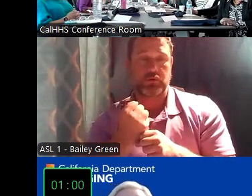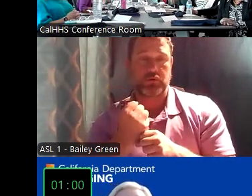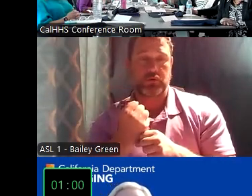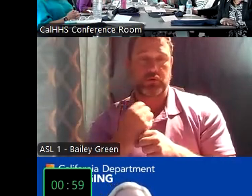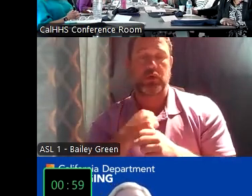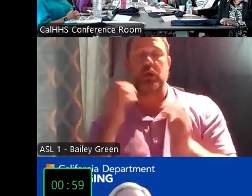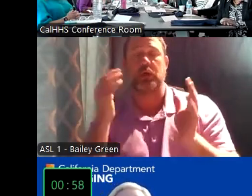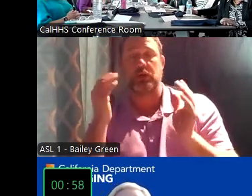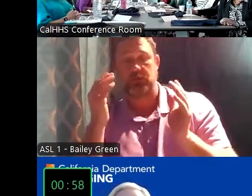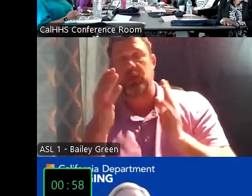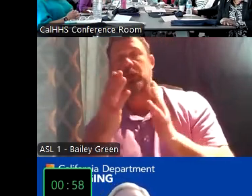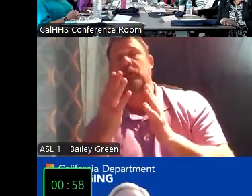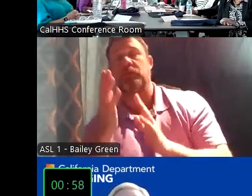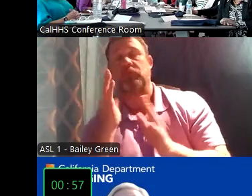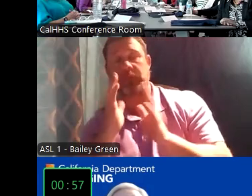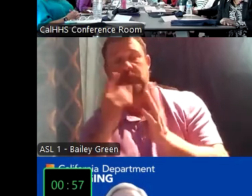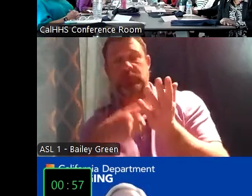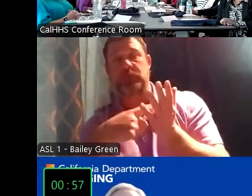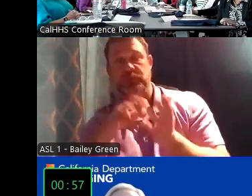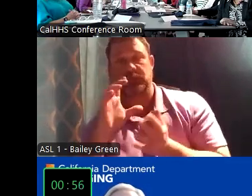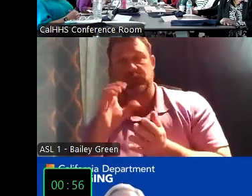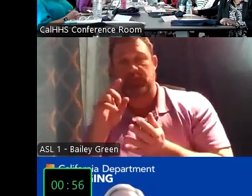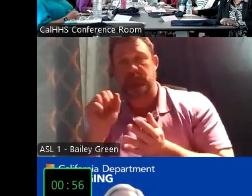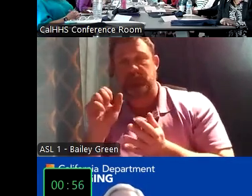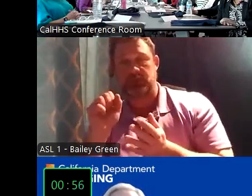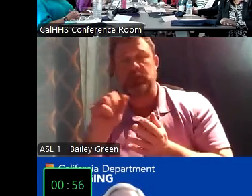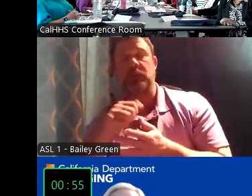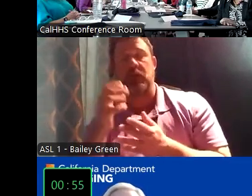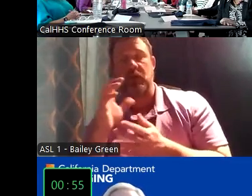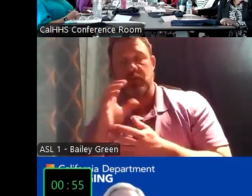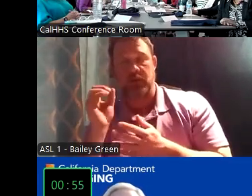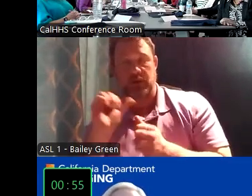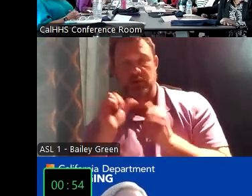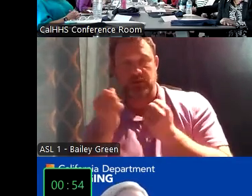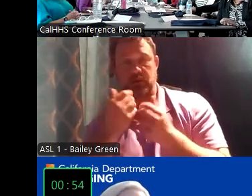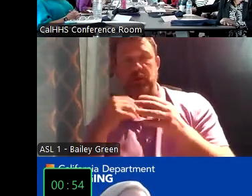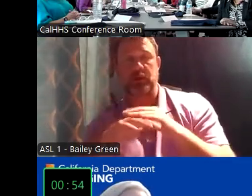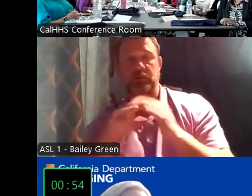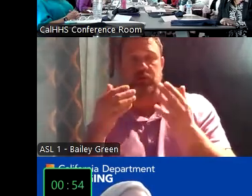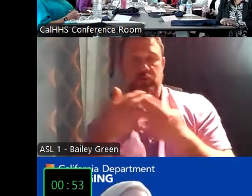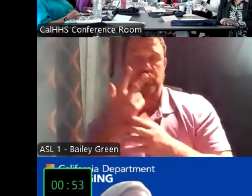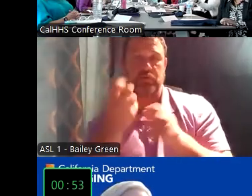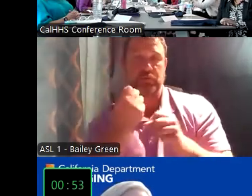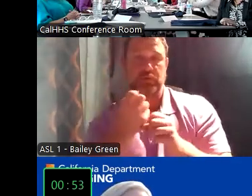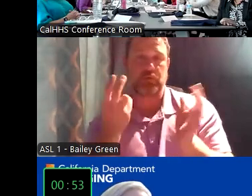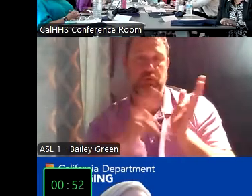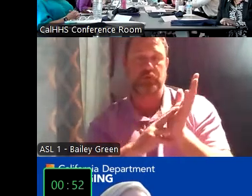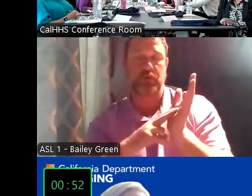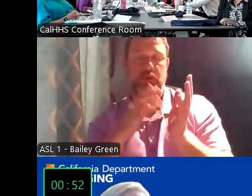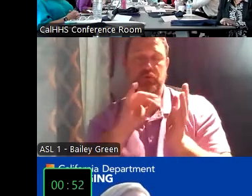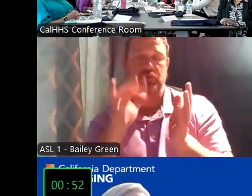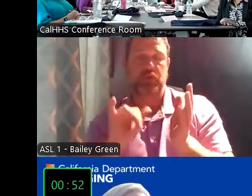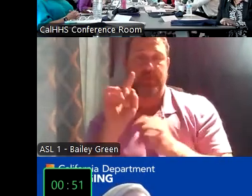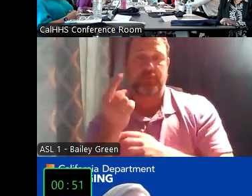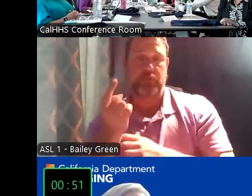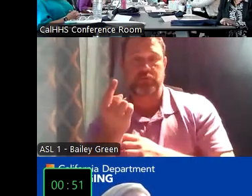anticipated, based on our previous discussions with CDSS and other entities, that we would be entering a new 3-year contract on July